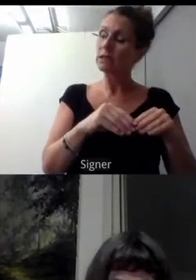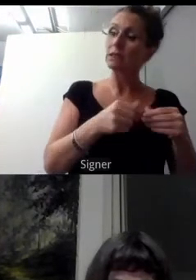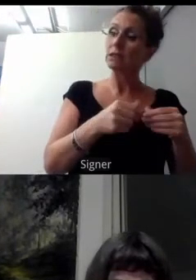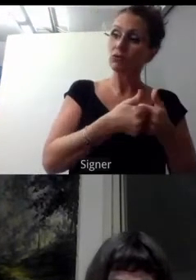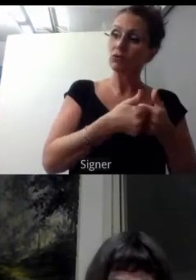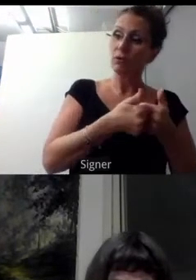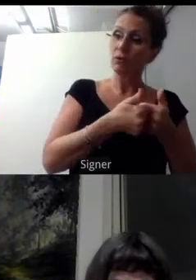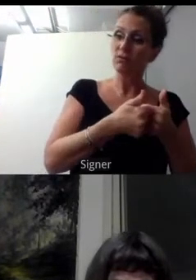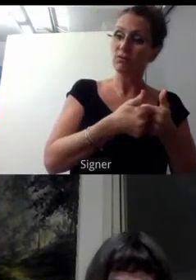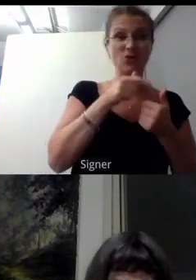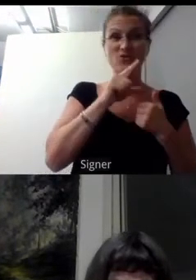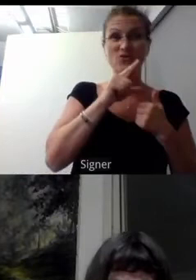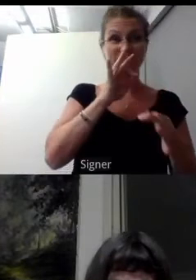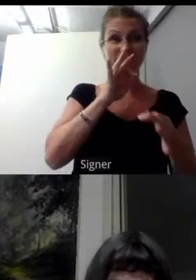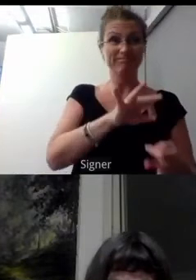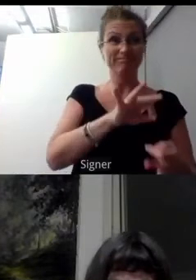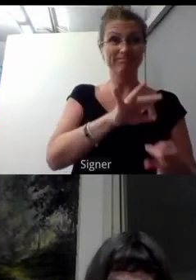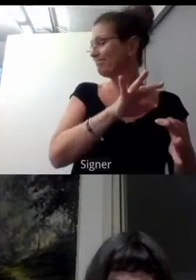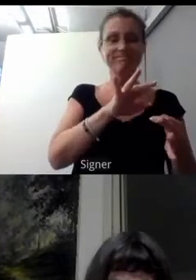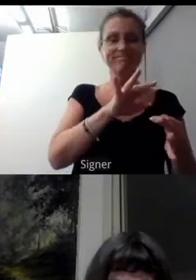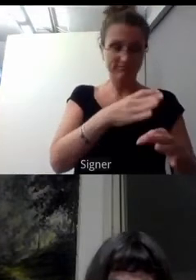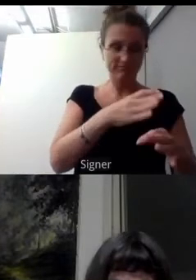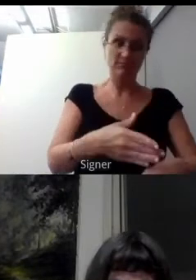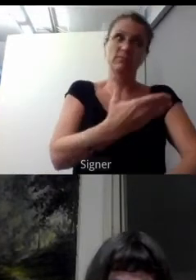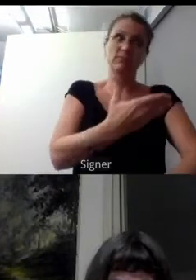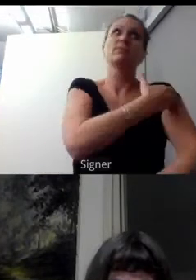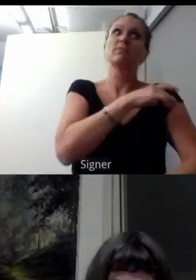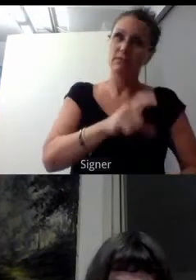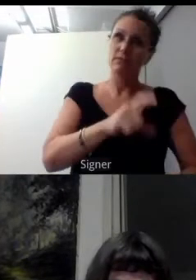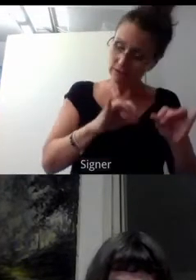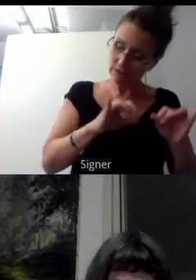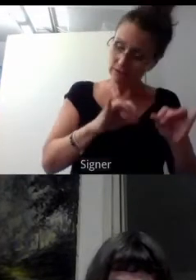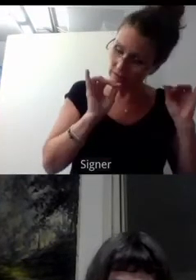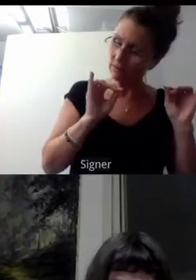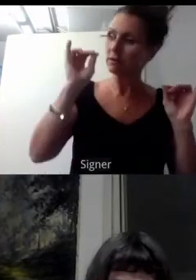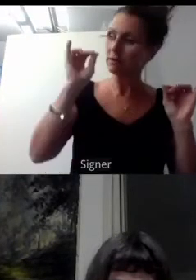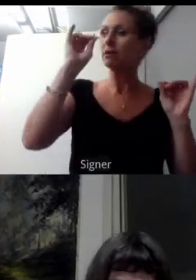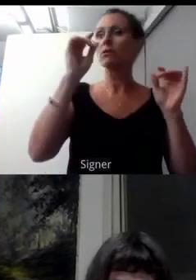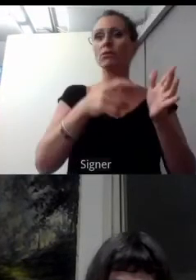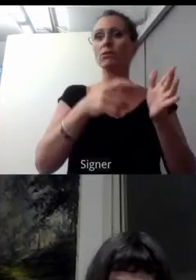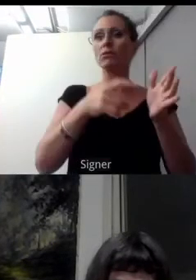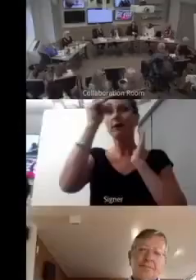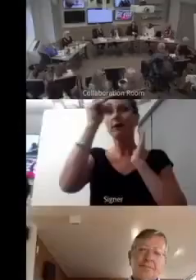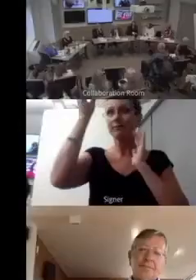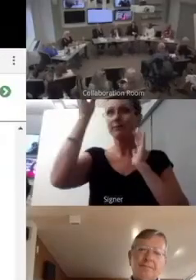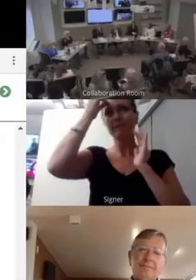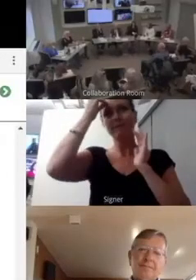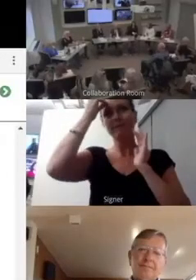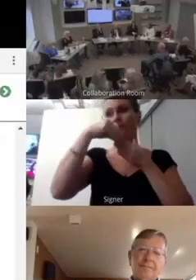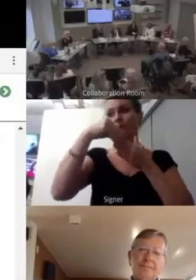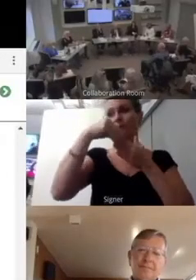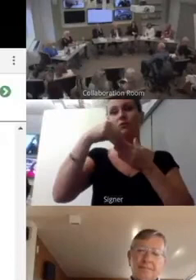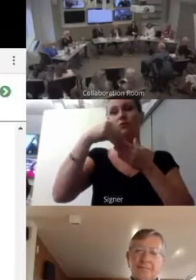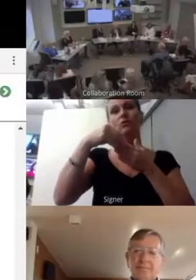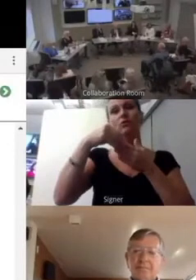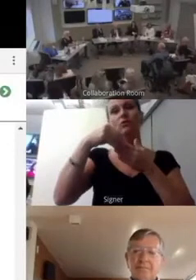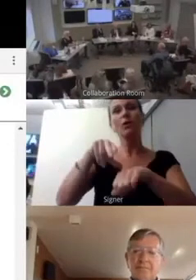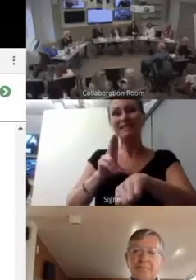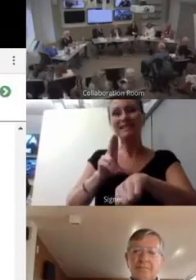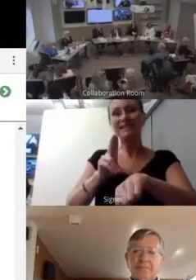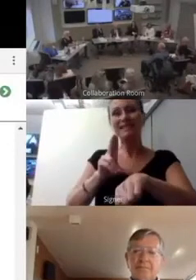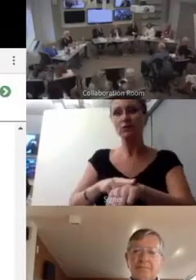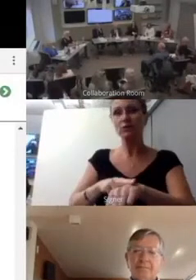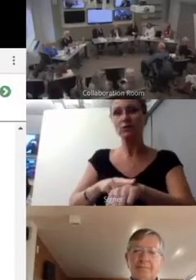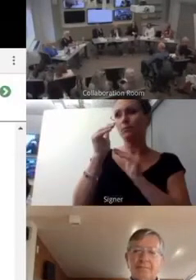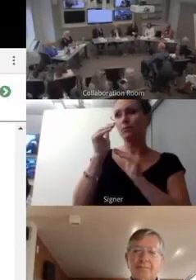for federal leadership, that a national building code, drawing on what she said and adding to it, a national